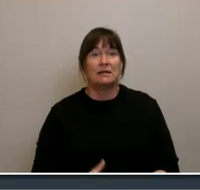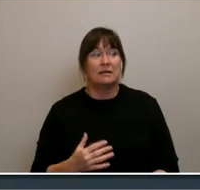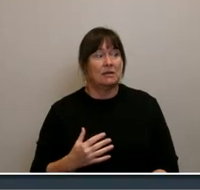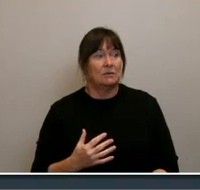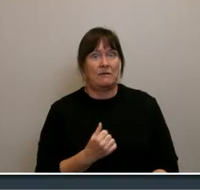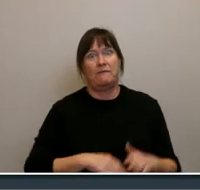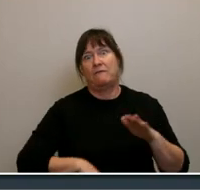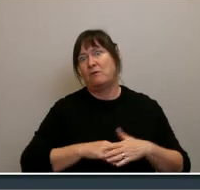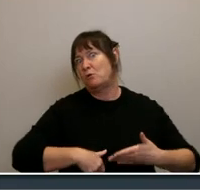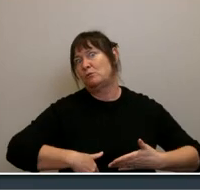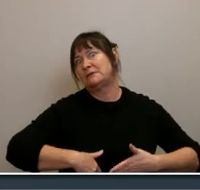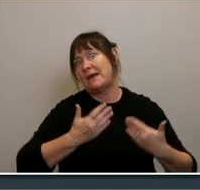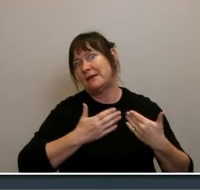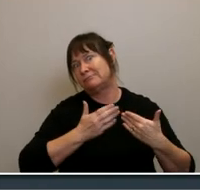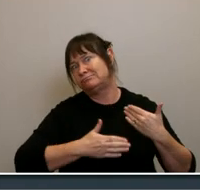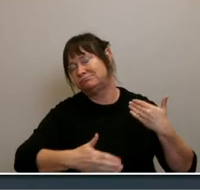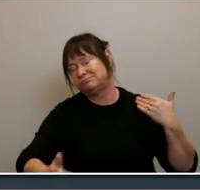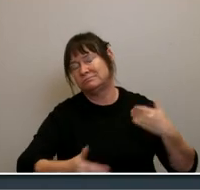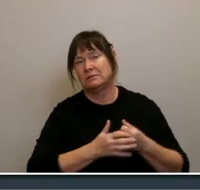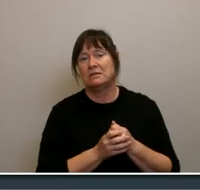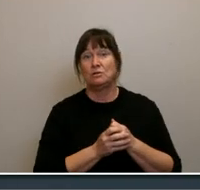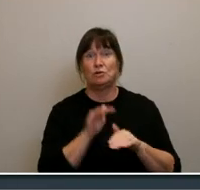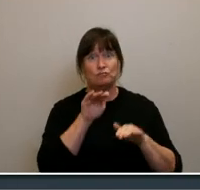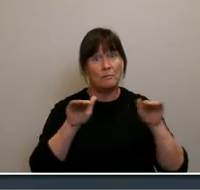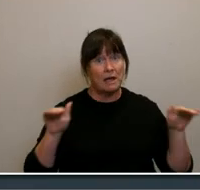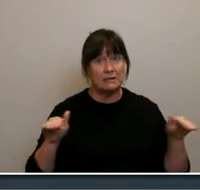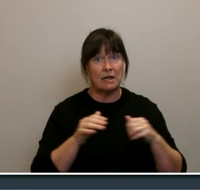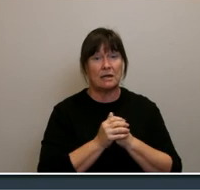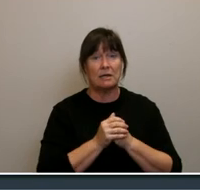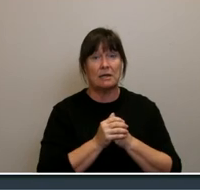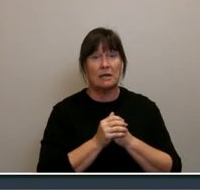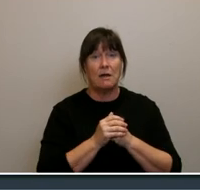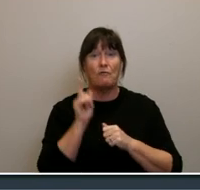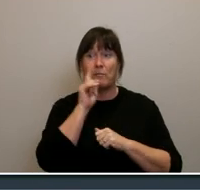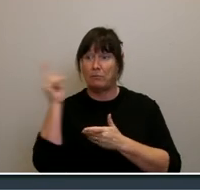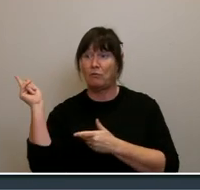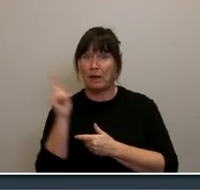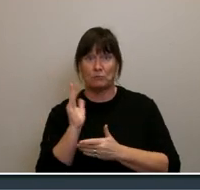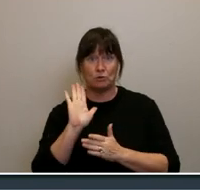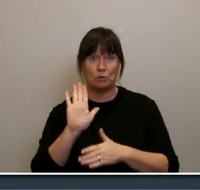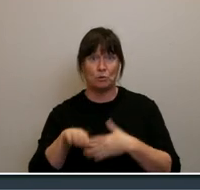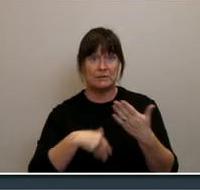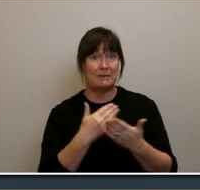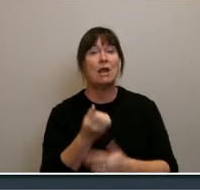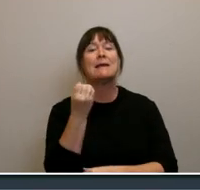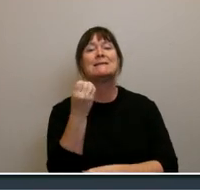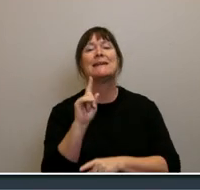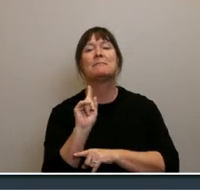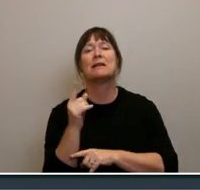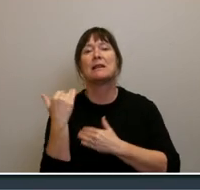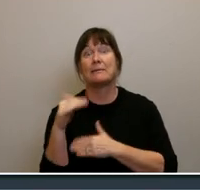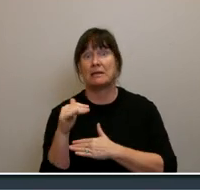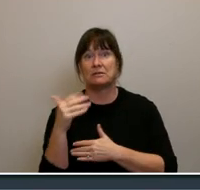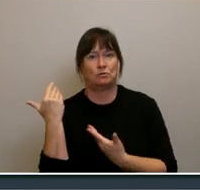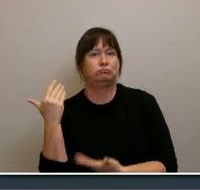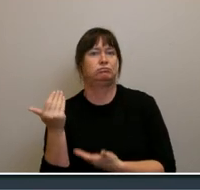a full day ahead. So just a reminder for the submitters here, it's 10-minute presentation